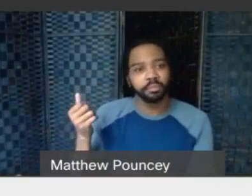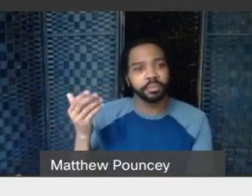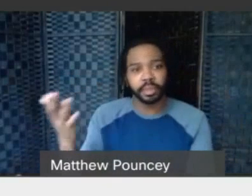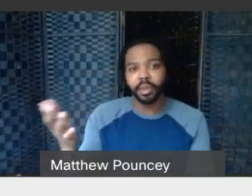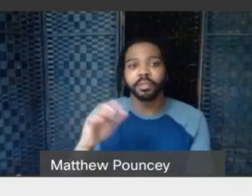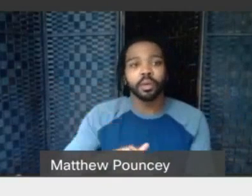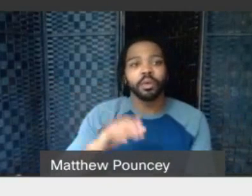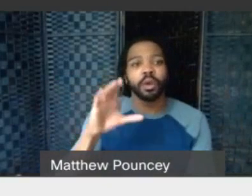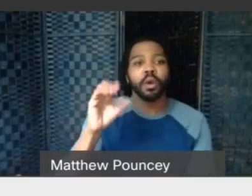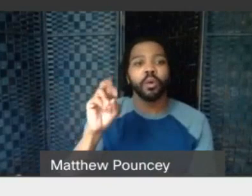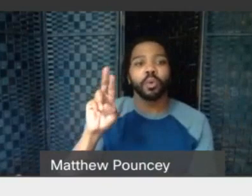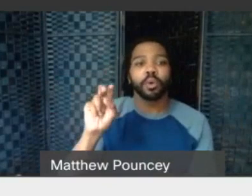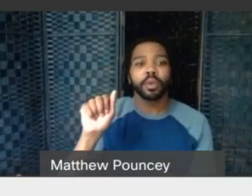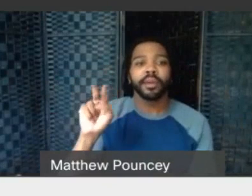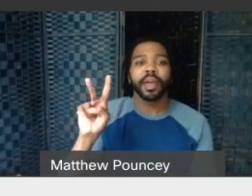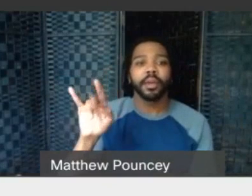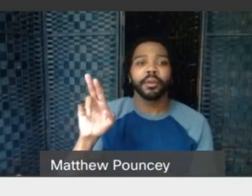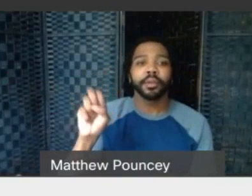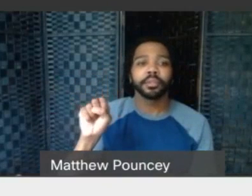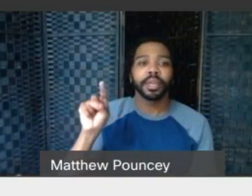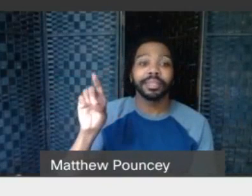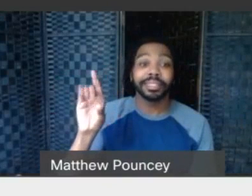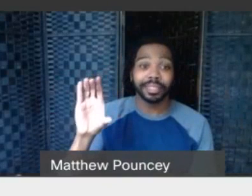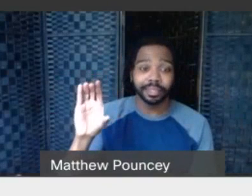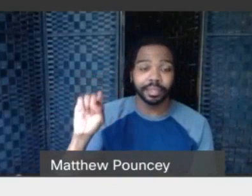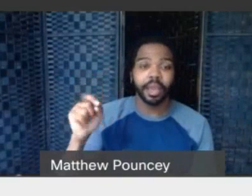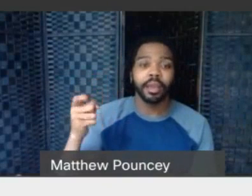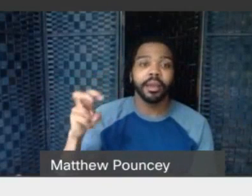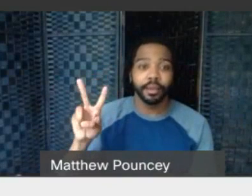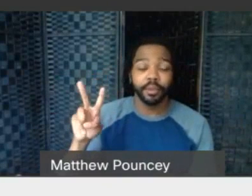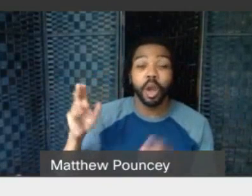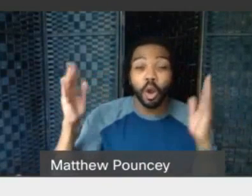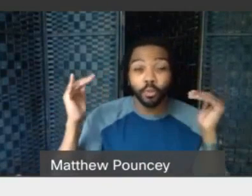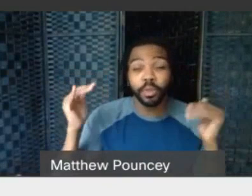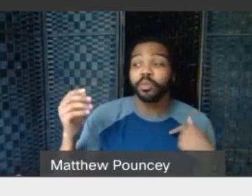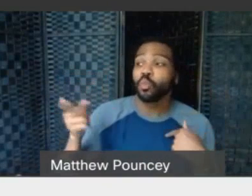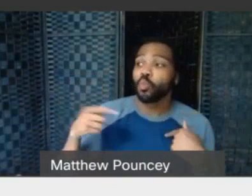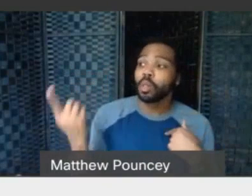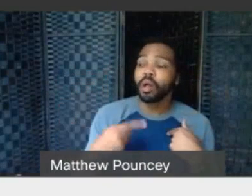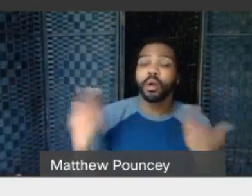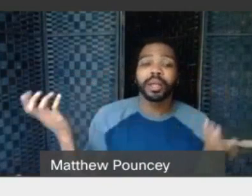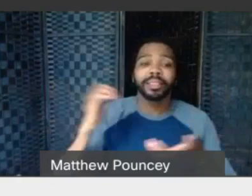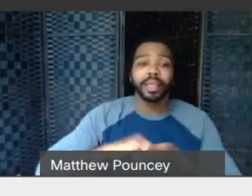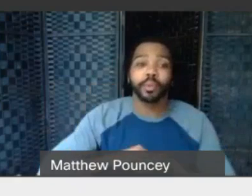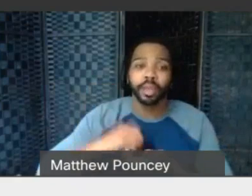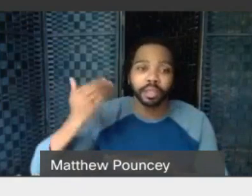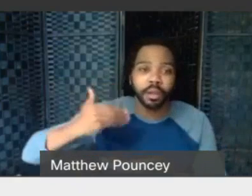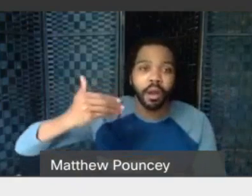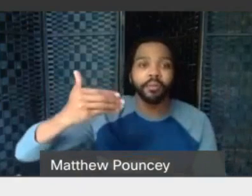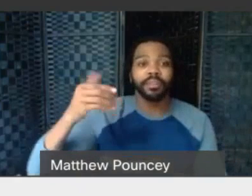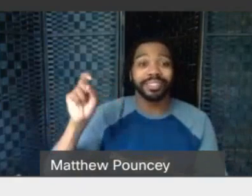on coronavirus.dc.gov, and we will hopefully be collaborating as necessary